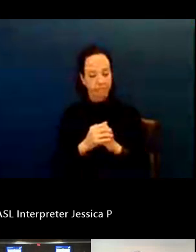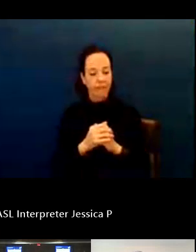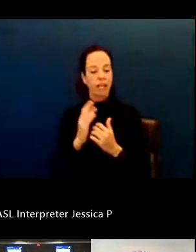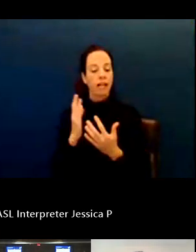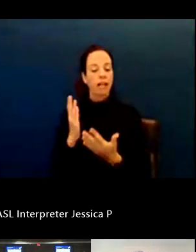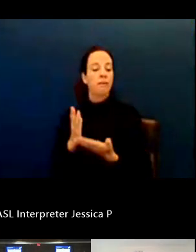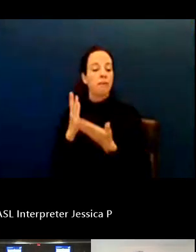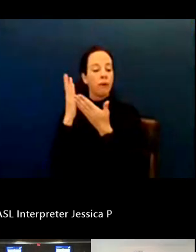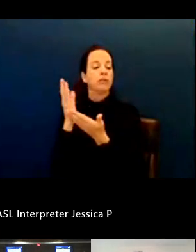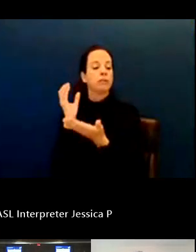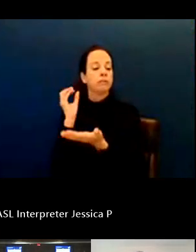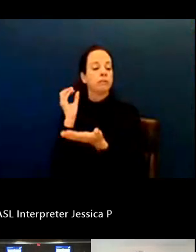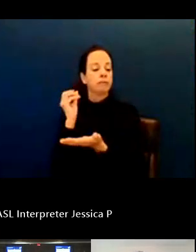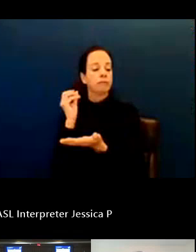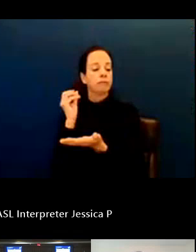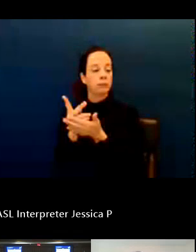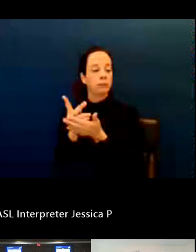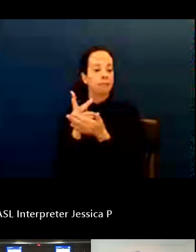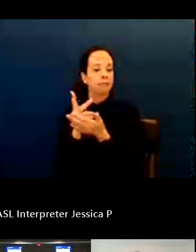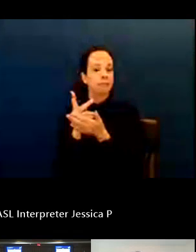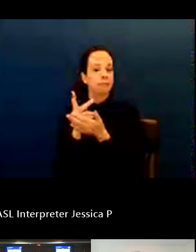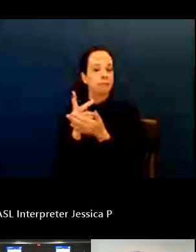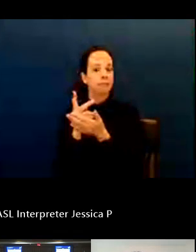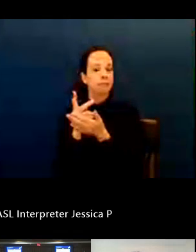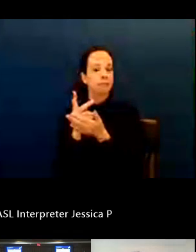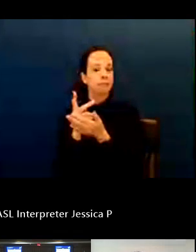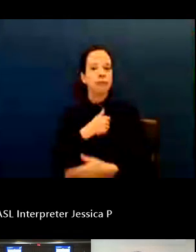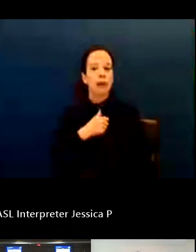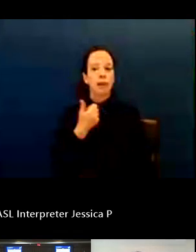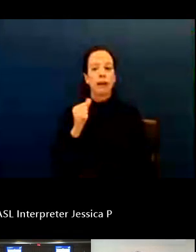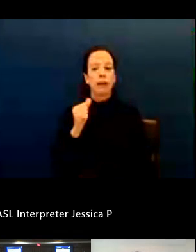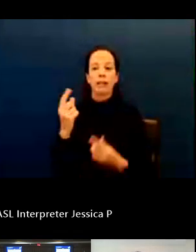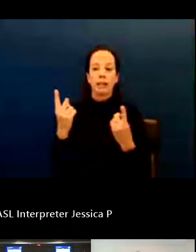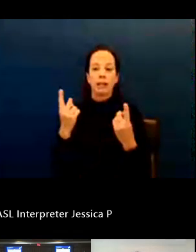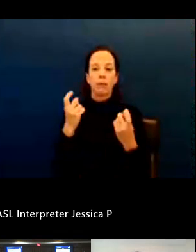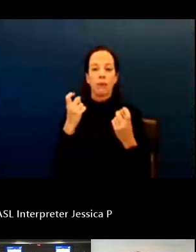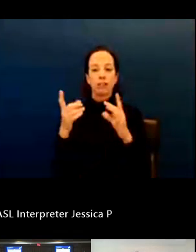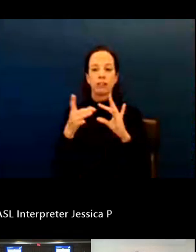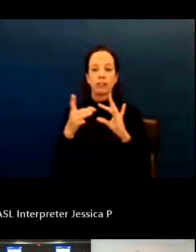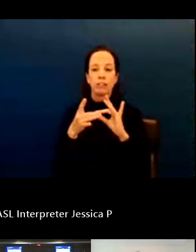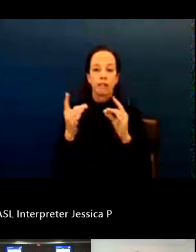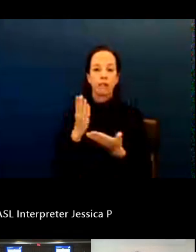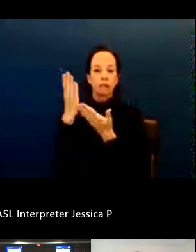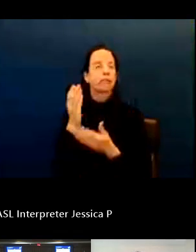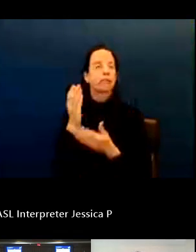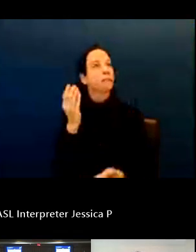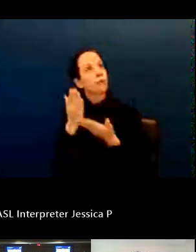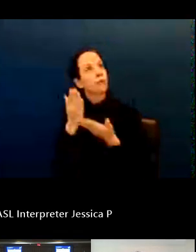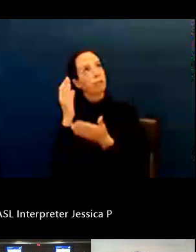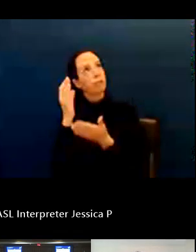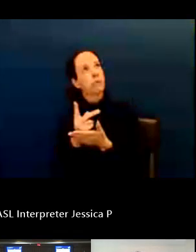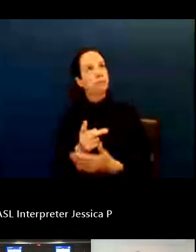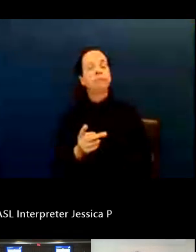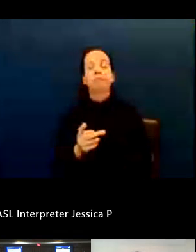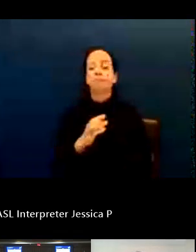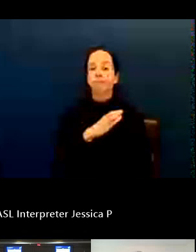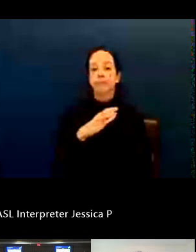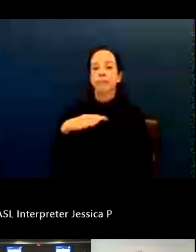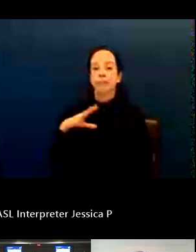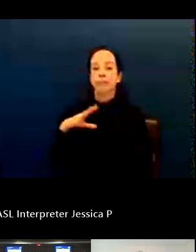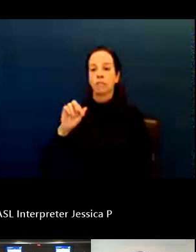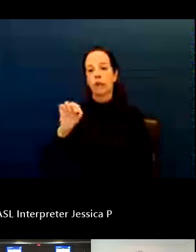motion, question? Pardon me. Any questions, comments, or a motion for the dais? Motion to approve. So moved by Commissioner Bradshaw. Do